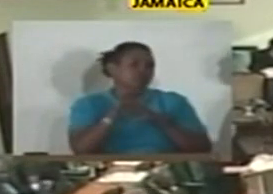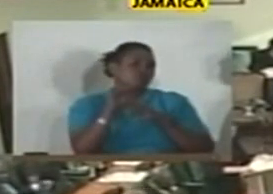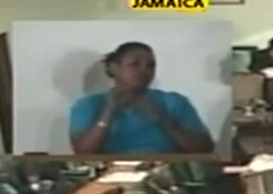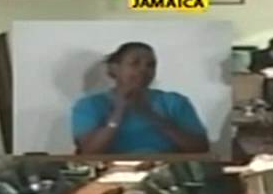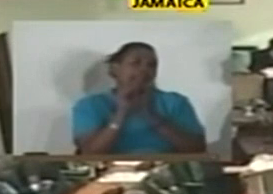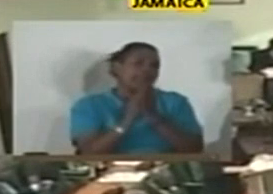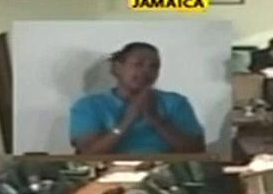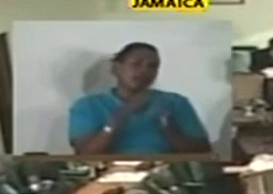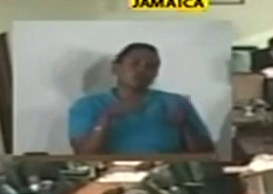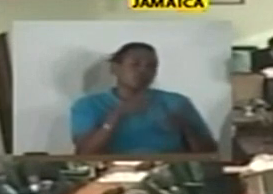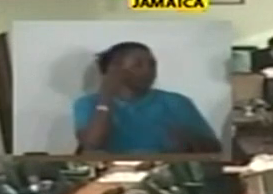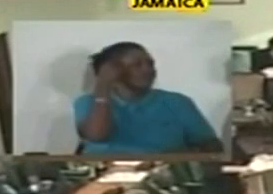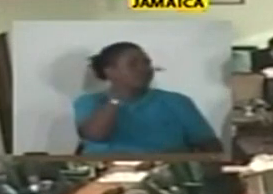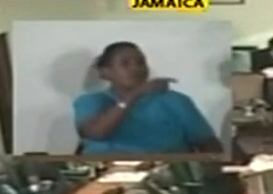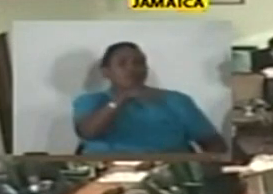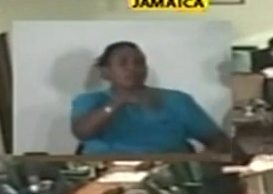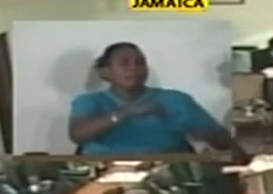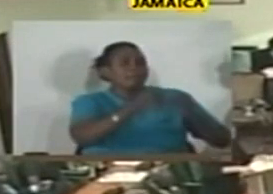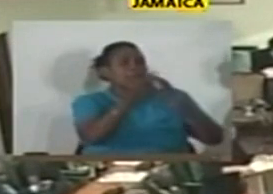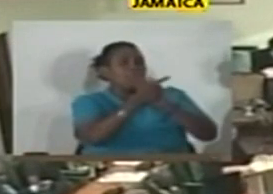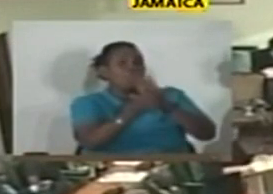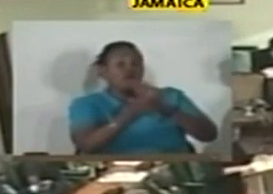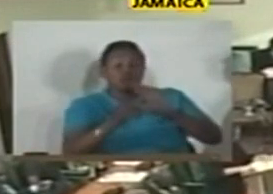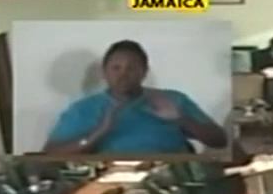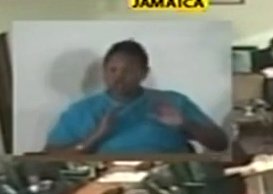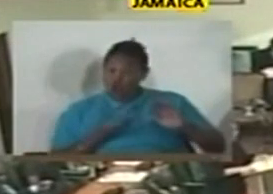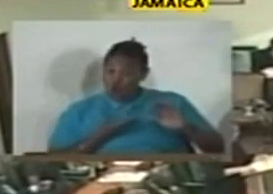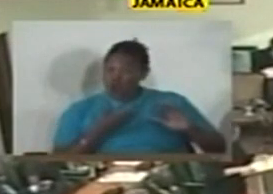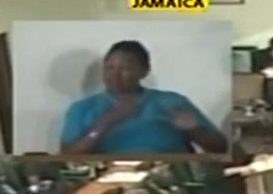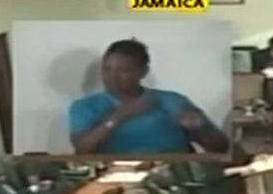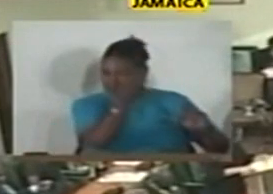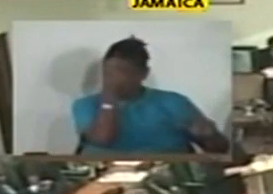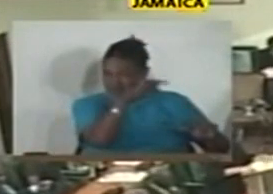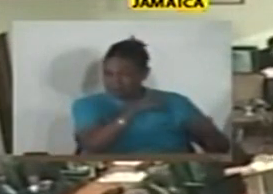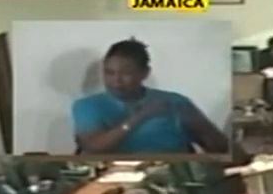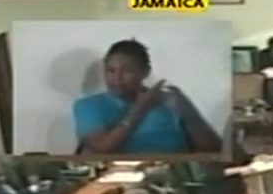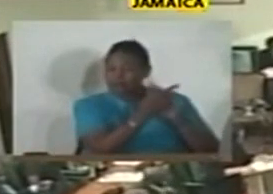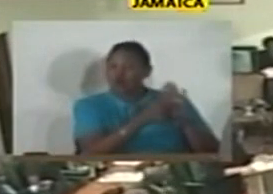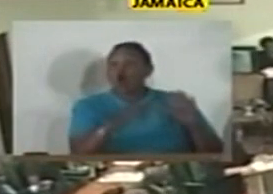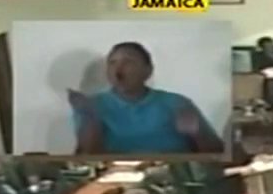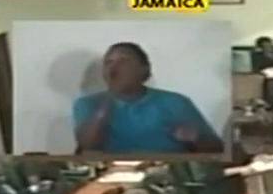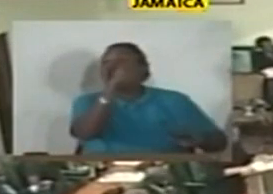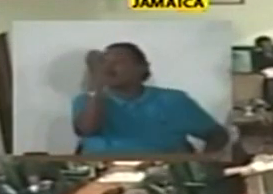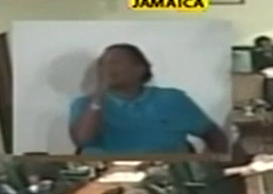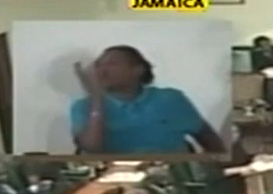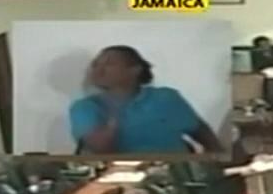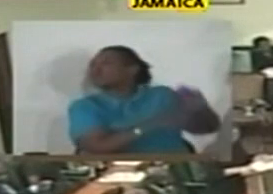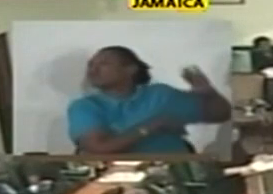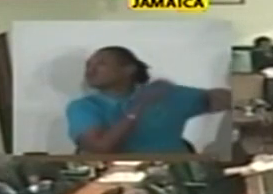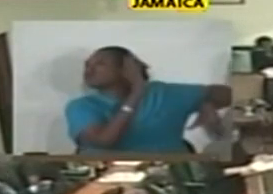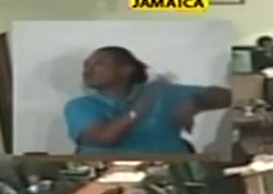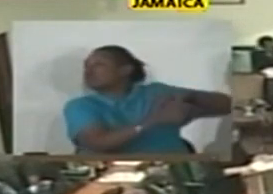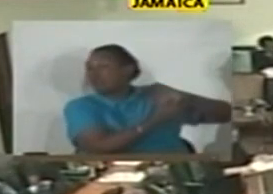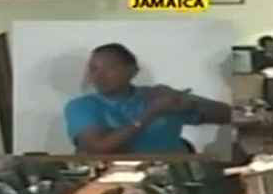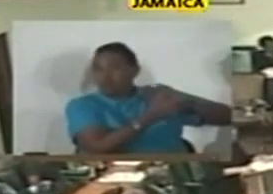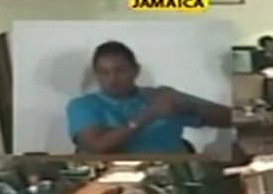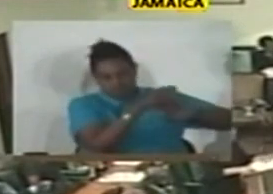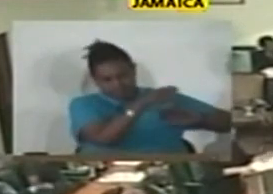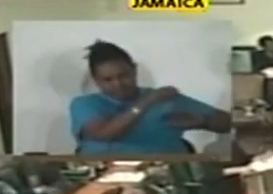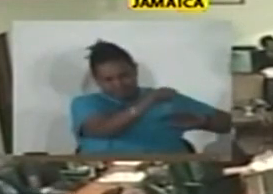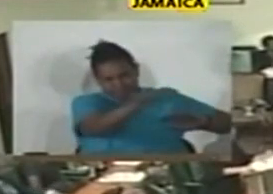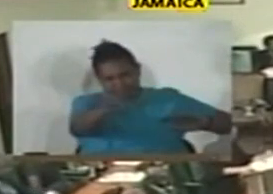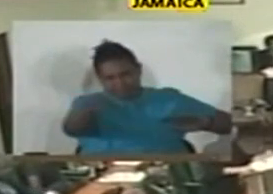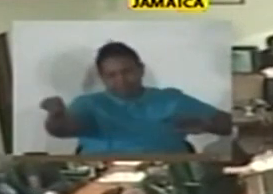for prosecution. It is our intention that all companies flouting the law will eventually be held accountable.